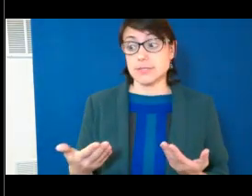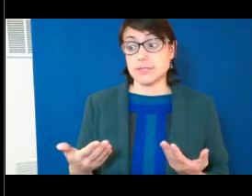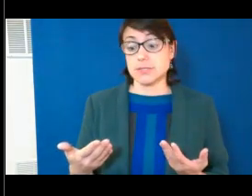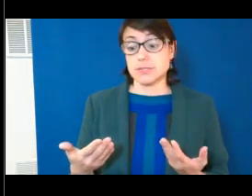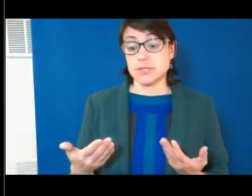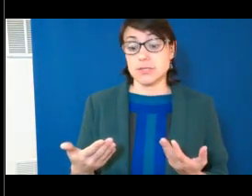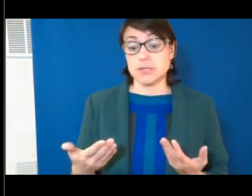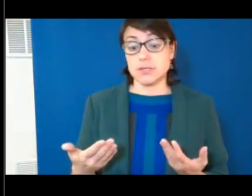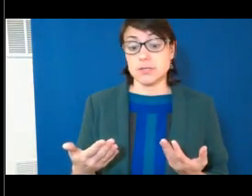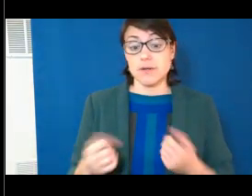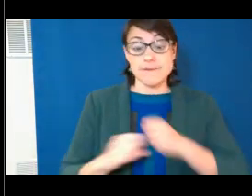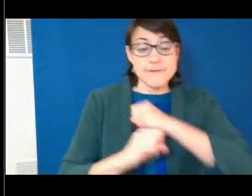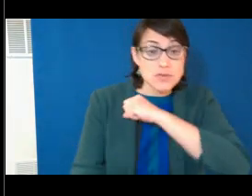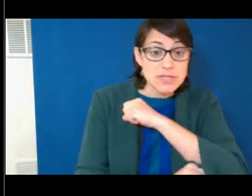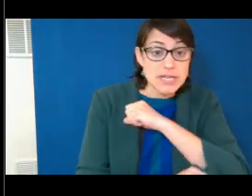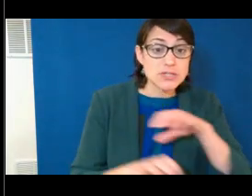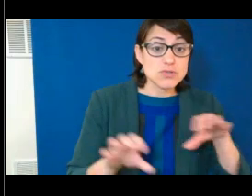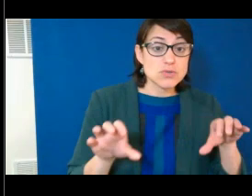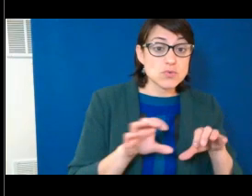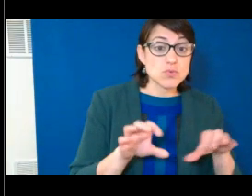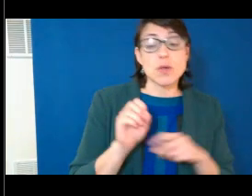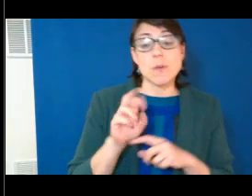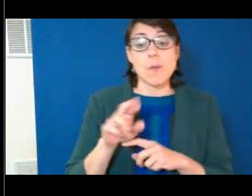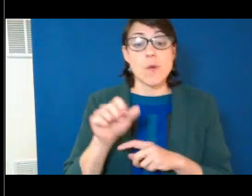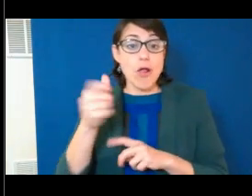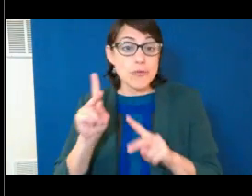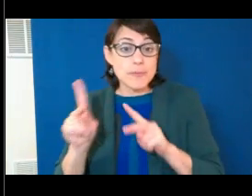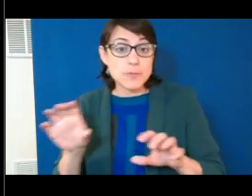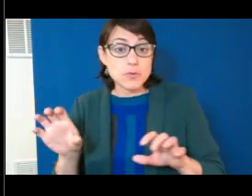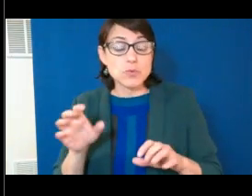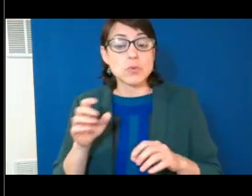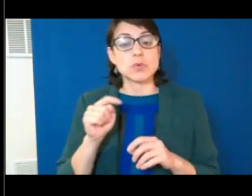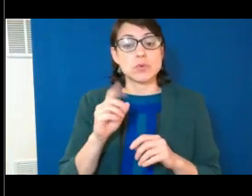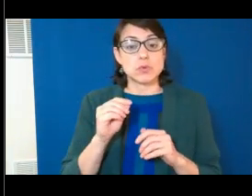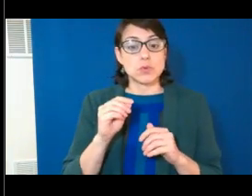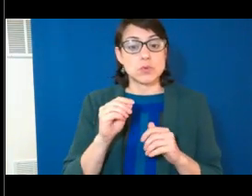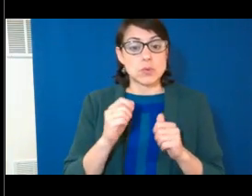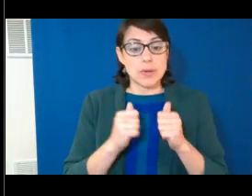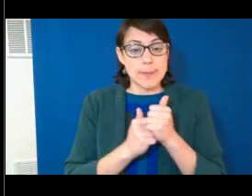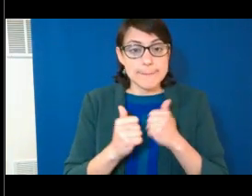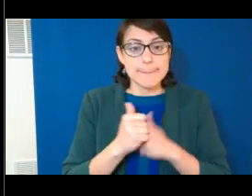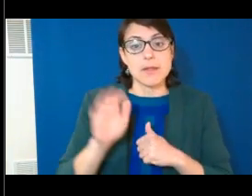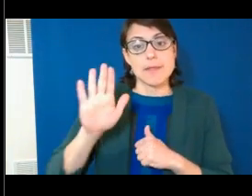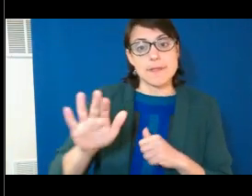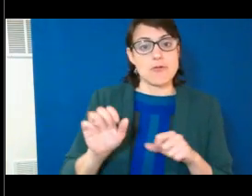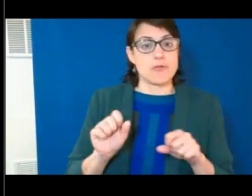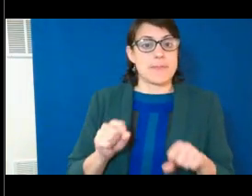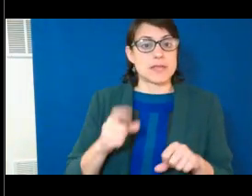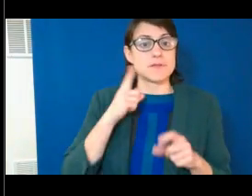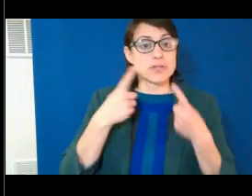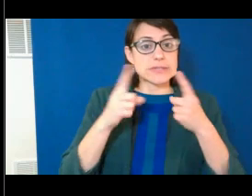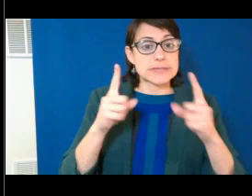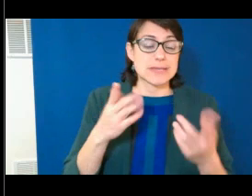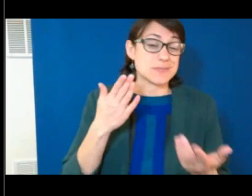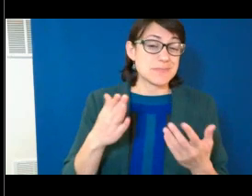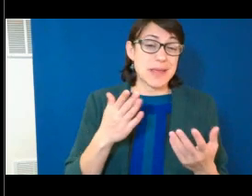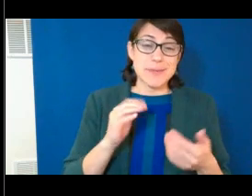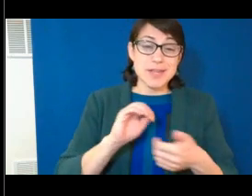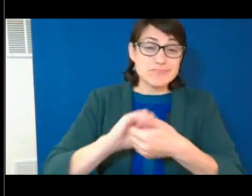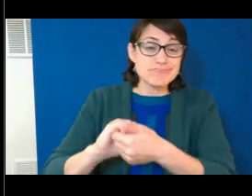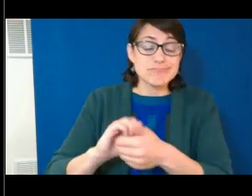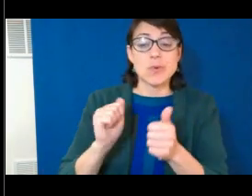build that capacity for success, whether that's grant writing, connecting groups with investors, or that